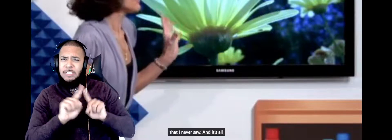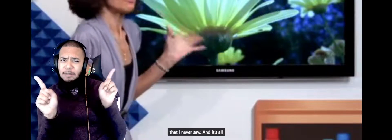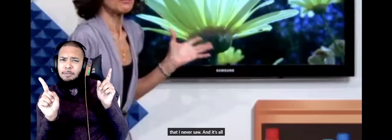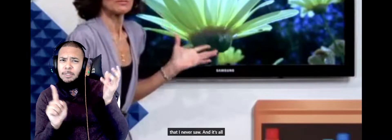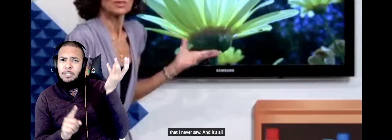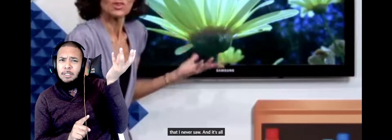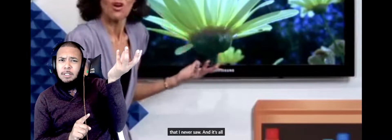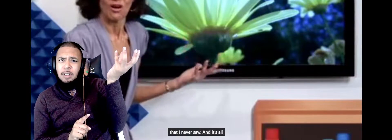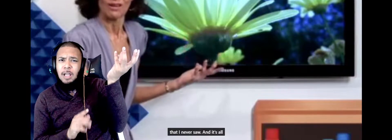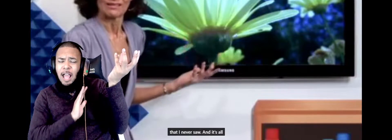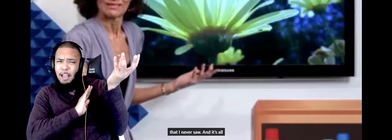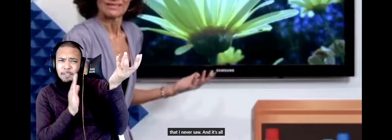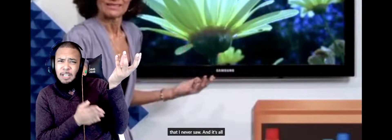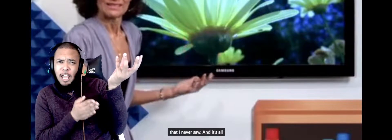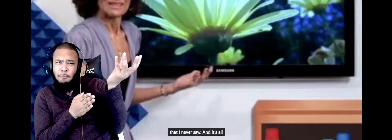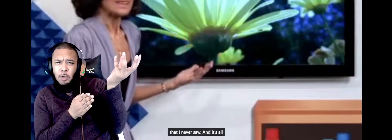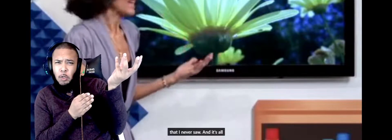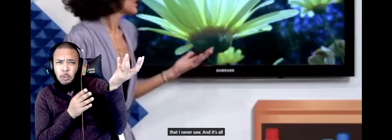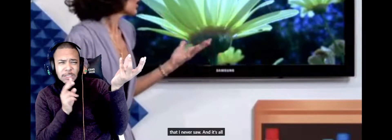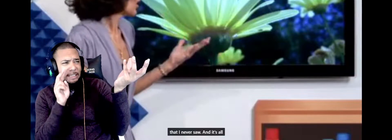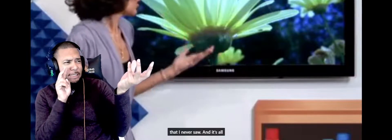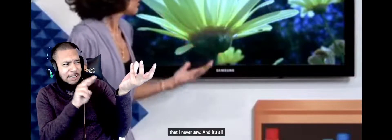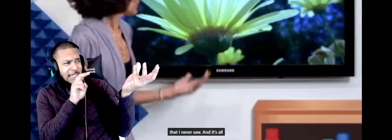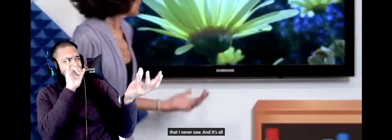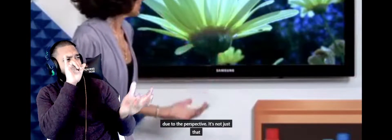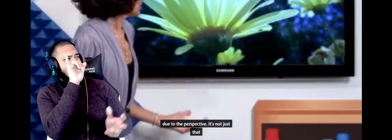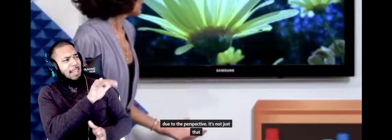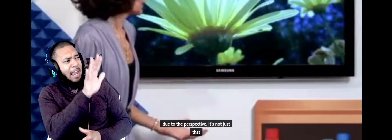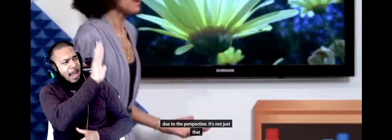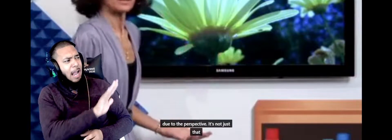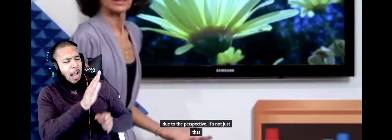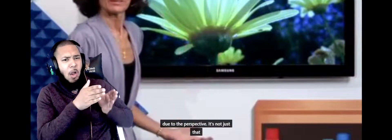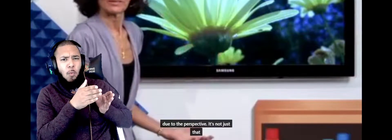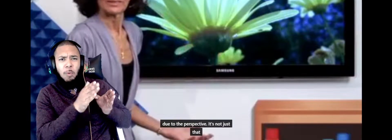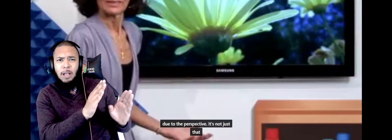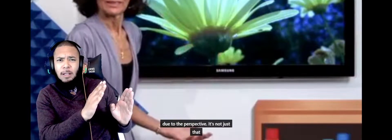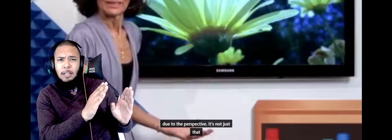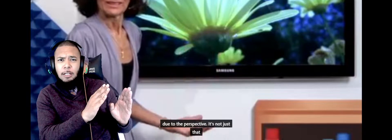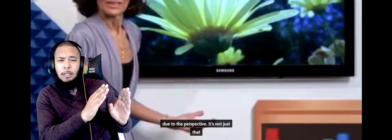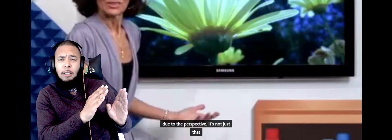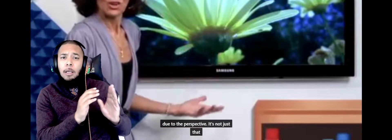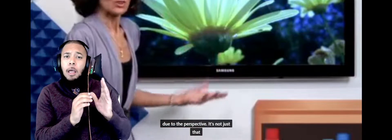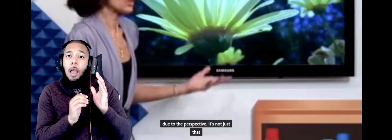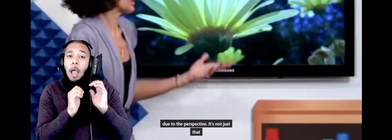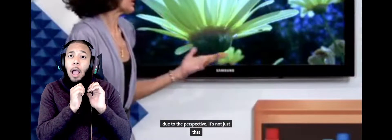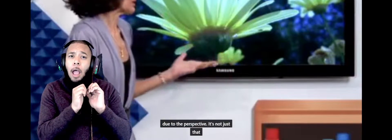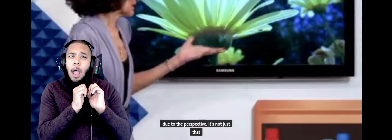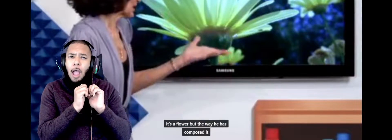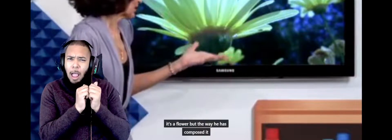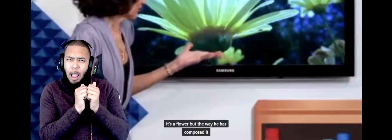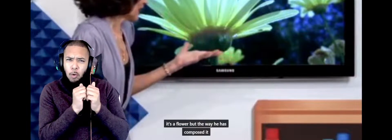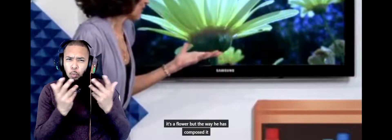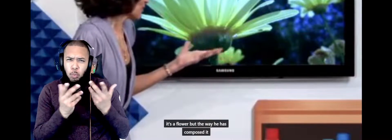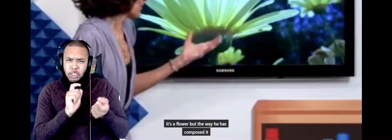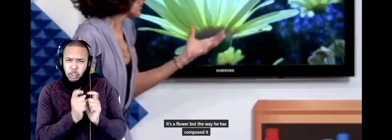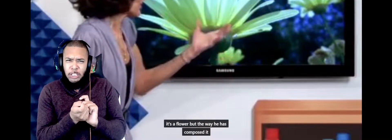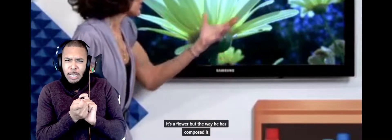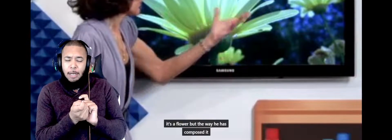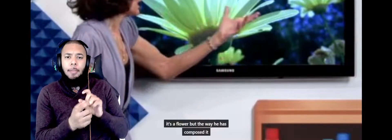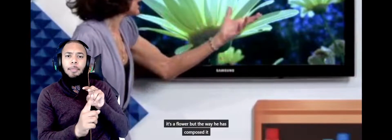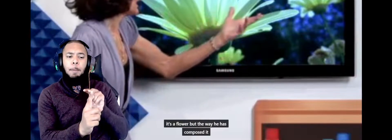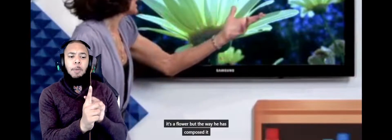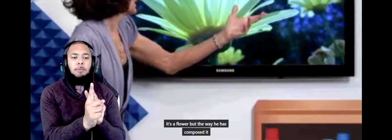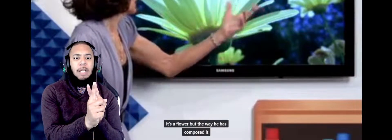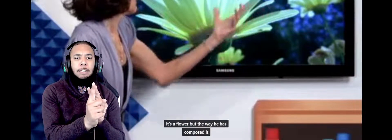I never saw. And it's all due to the perspective. It's not just that it's a flower, but